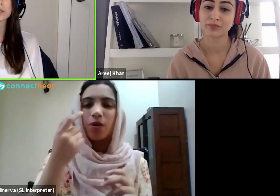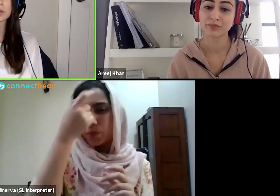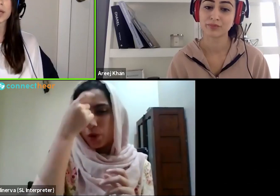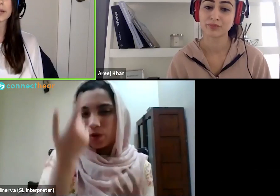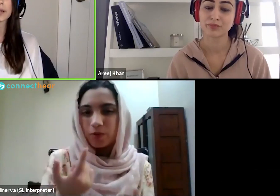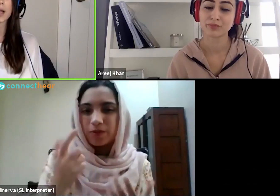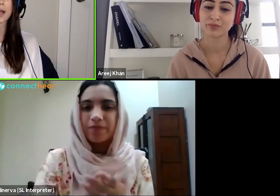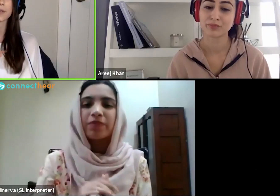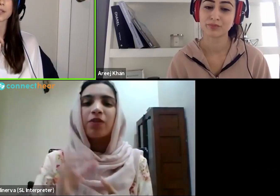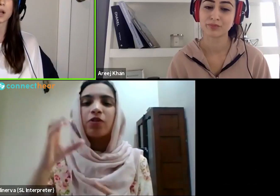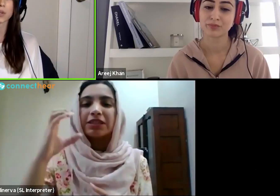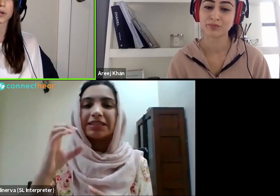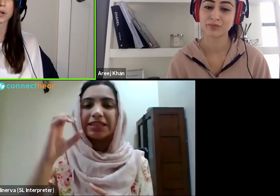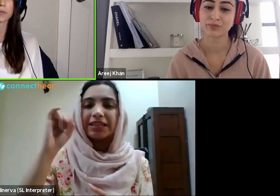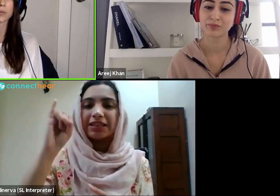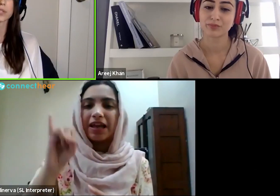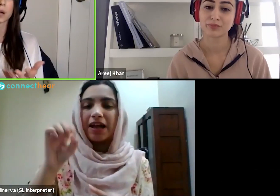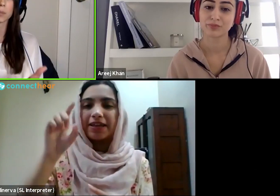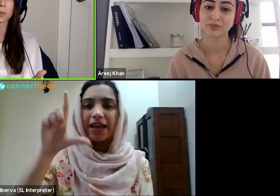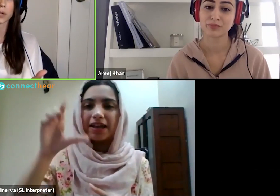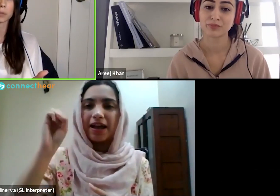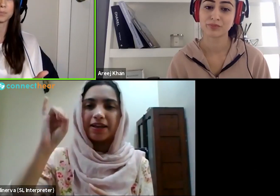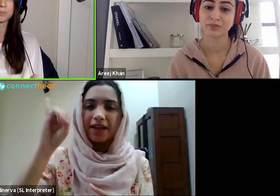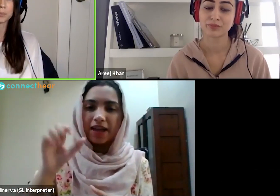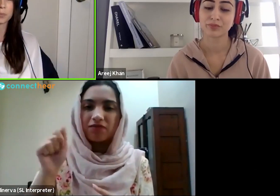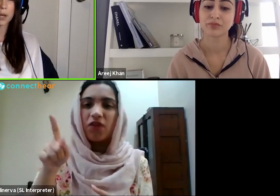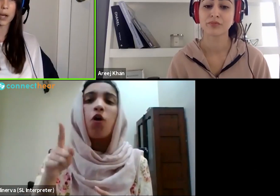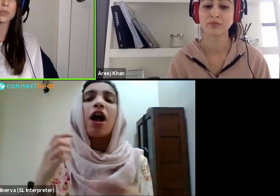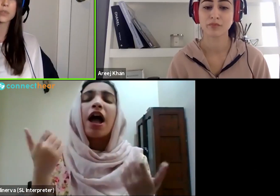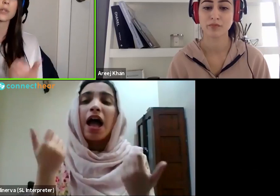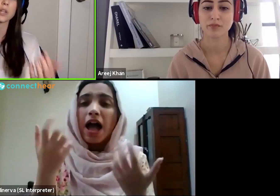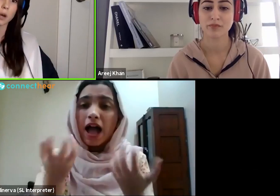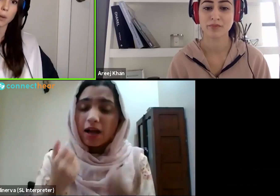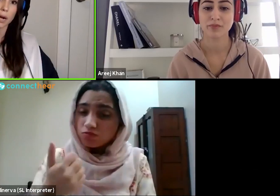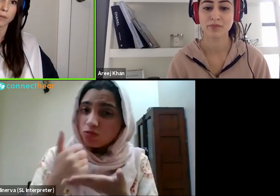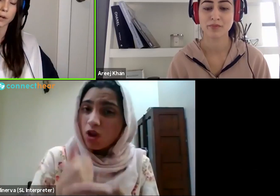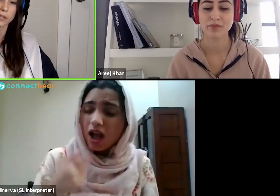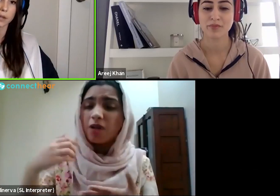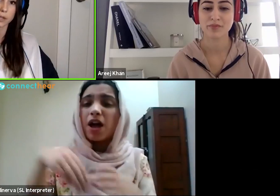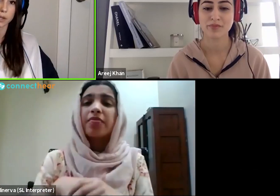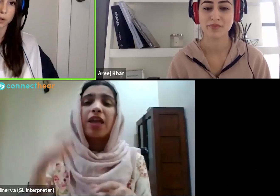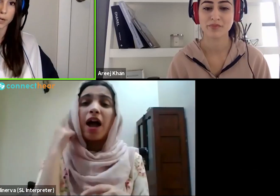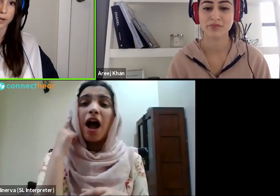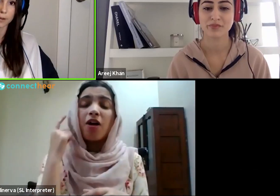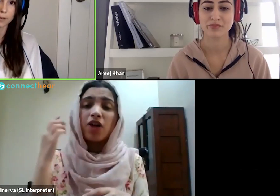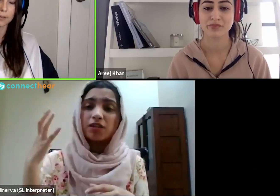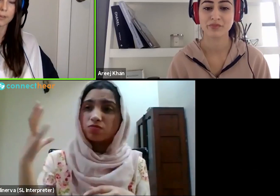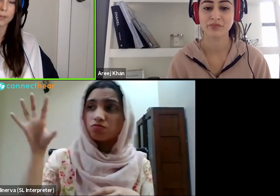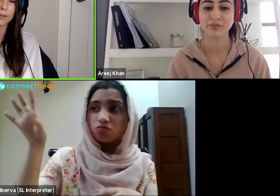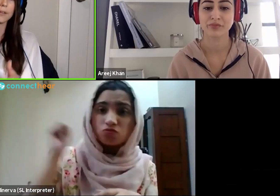when stimulated, it activates the auditory nerve, which is how people hear. But since we don't have the hair cells in our